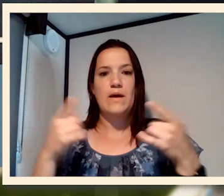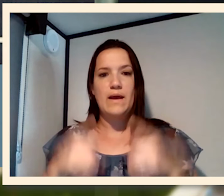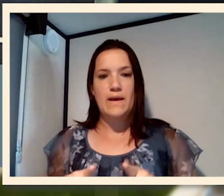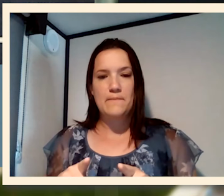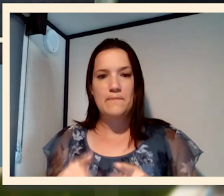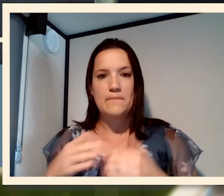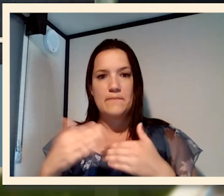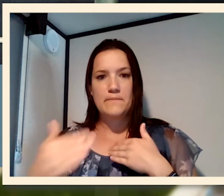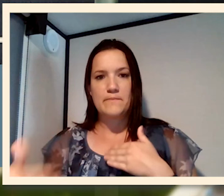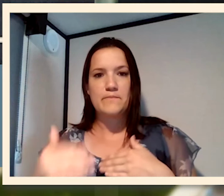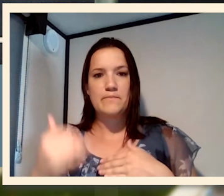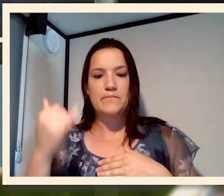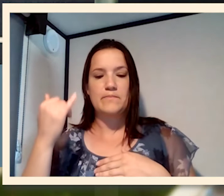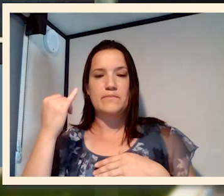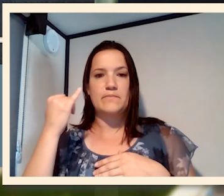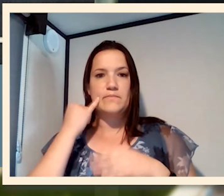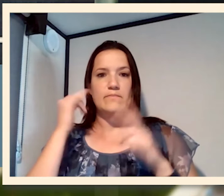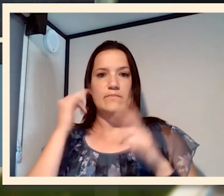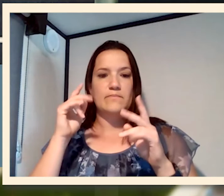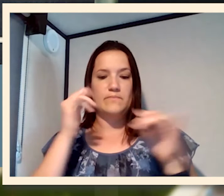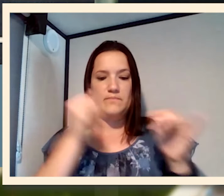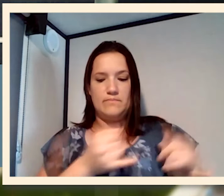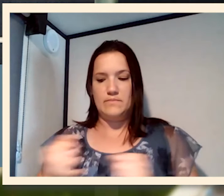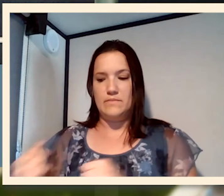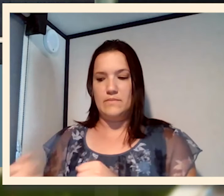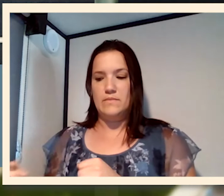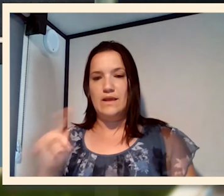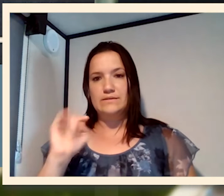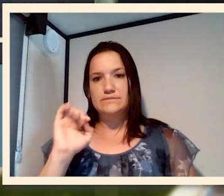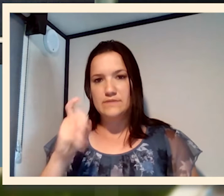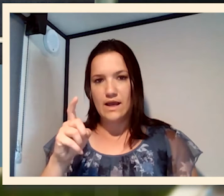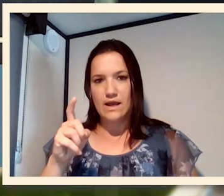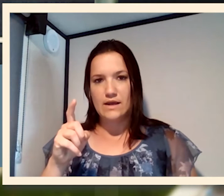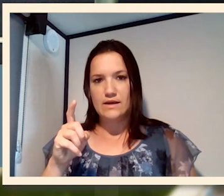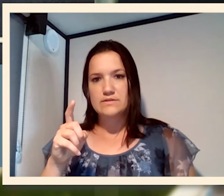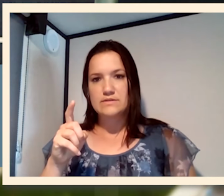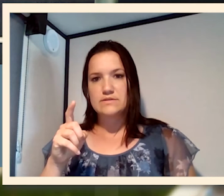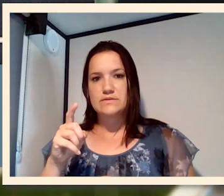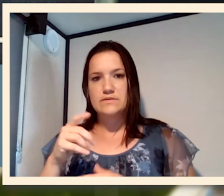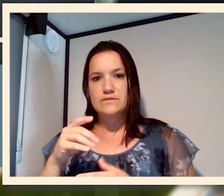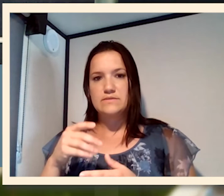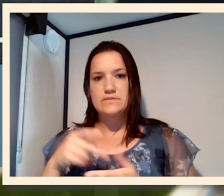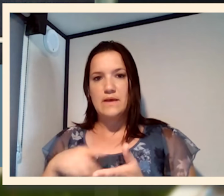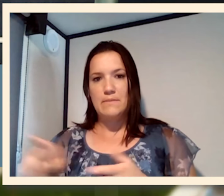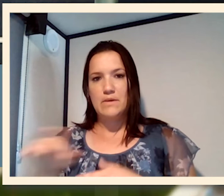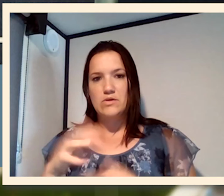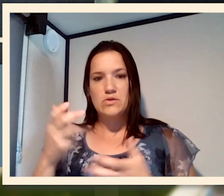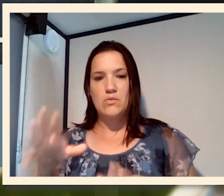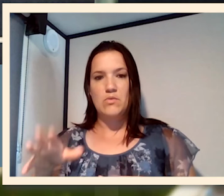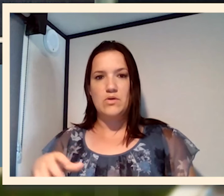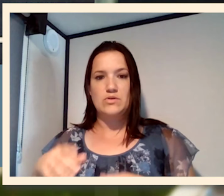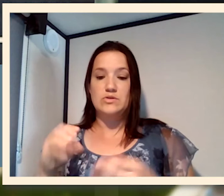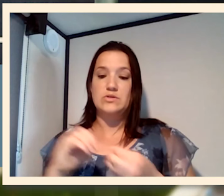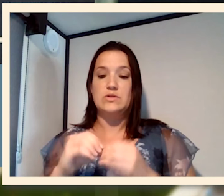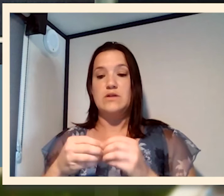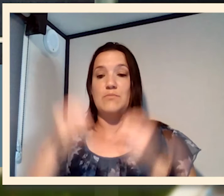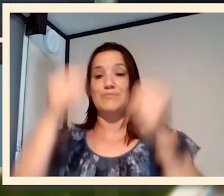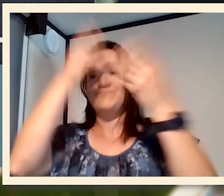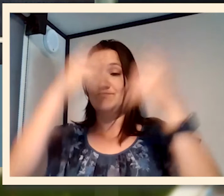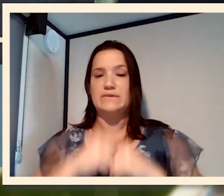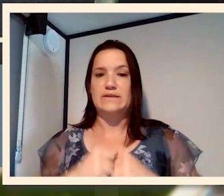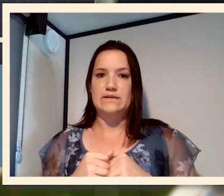then what the implications will be to an individual taxpayer, property owner. So I don't